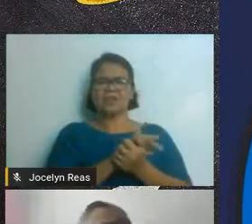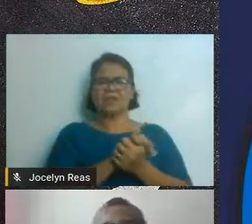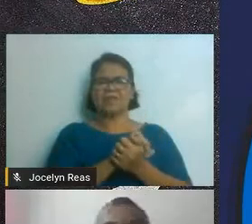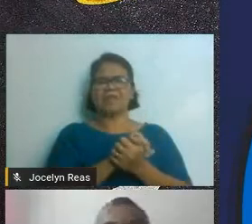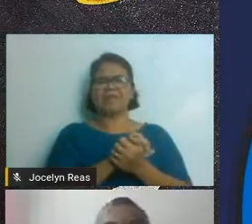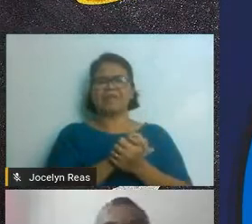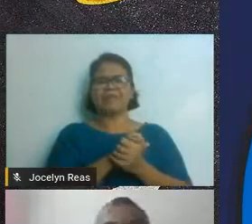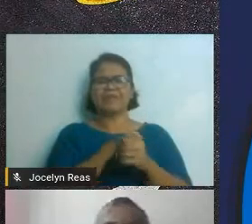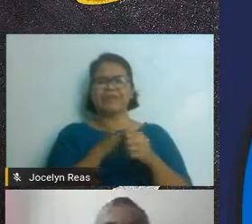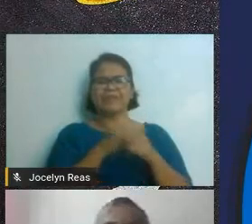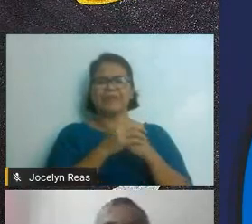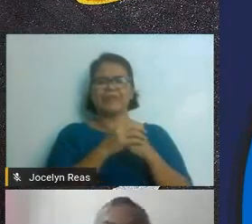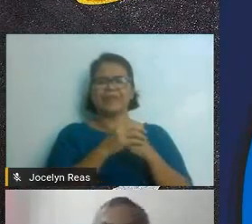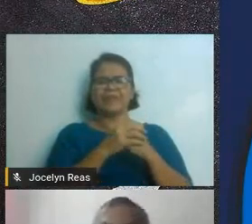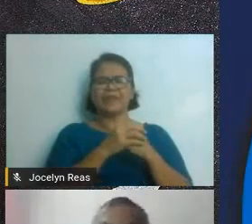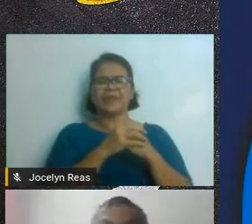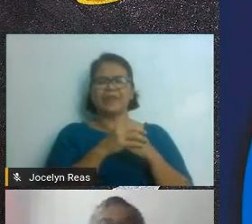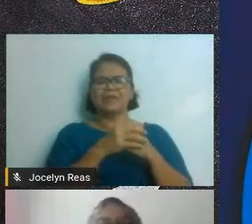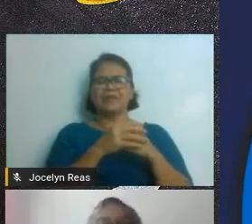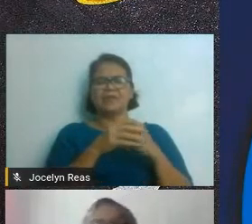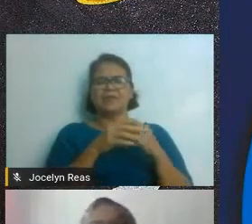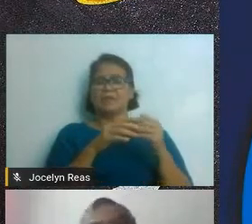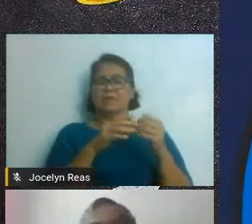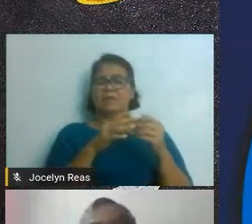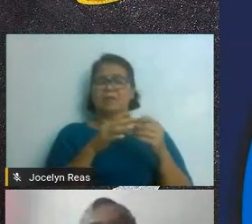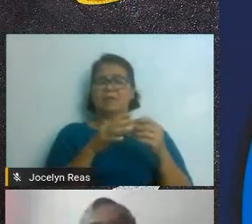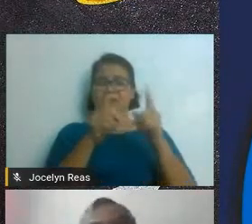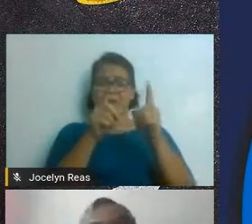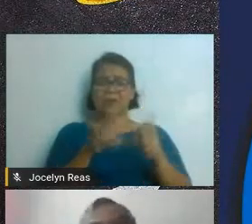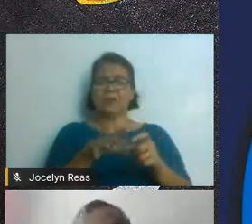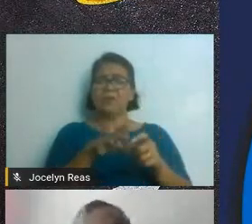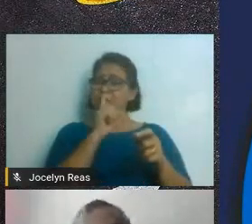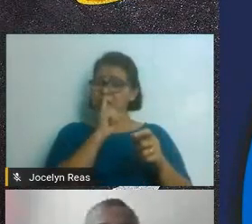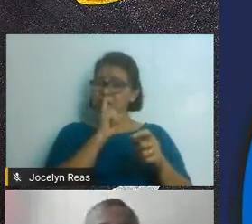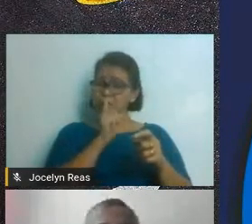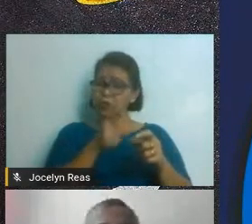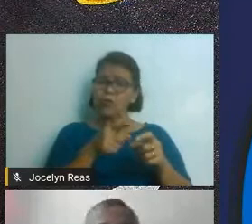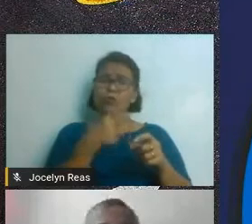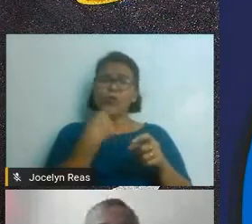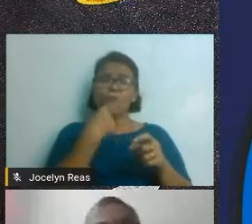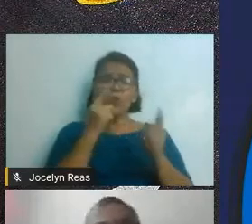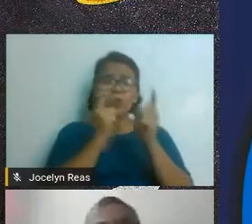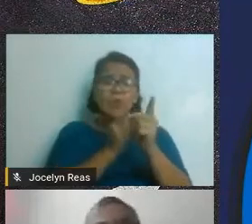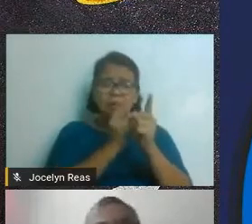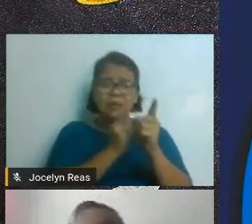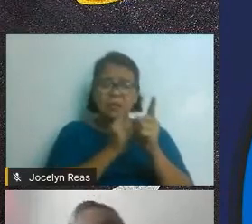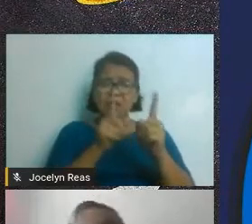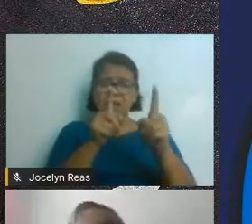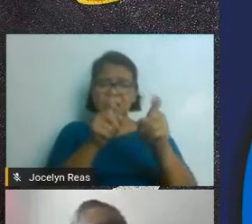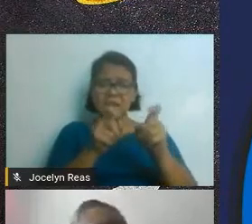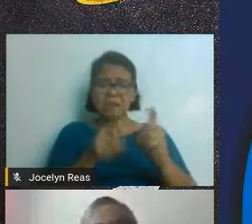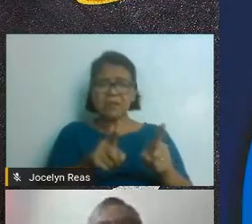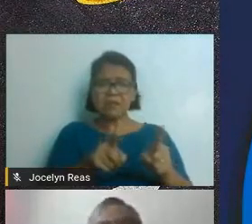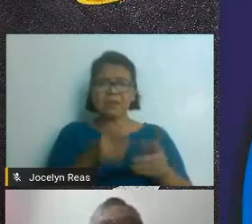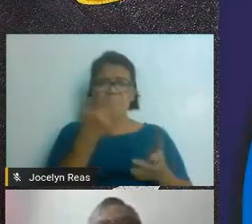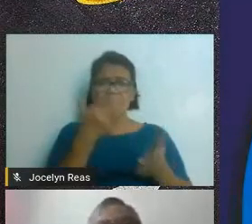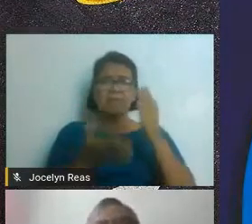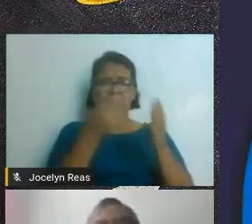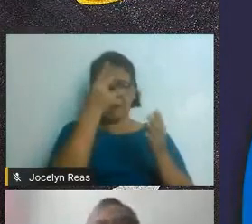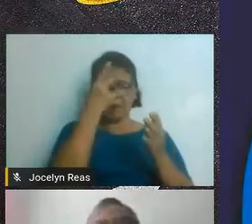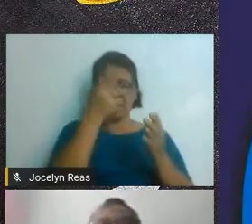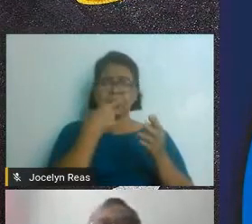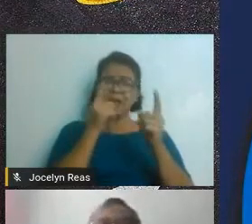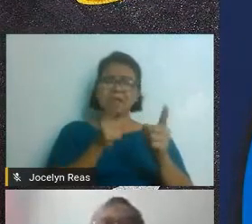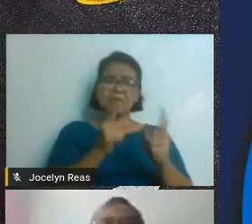the learner providing the answer? Sinong niloloko natin? Ano? I-remind natin yung mga kapwa natin, mga magulang,